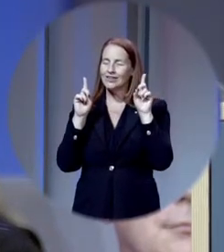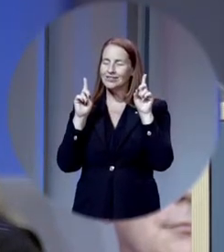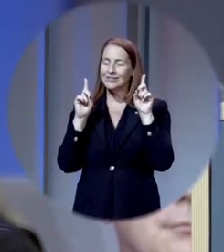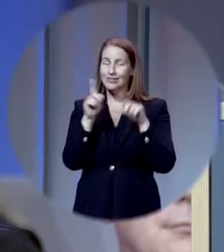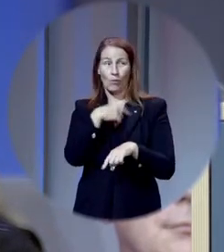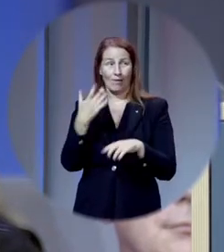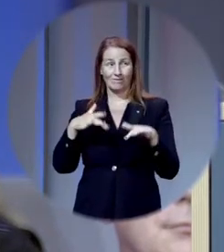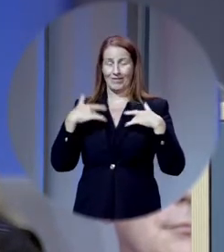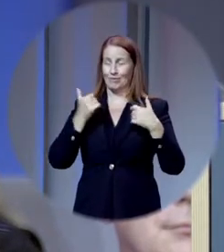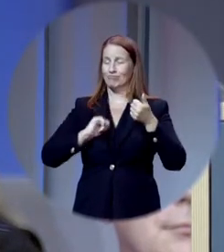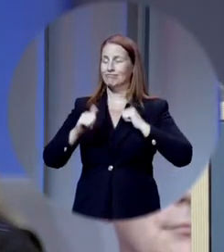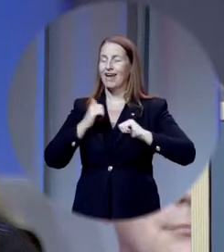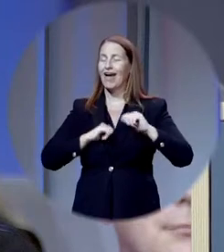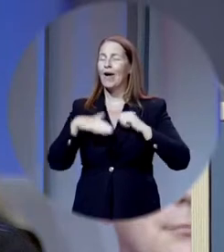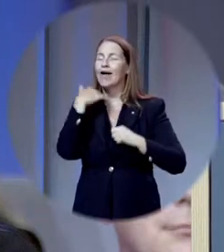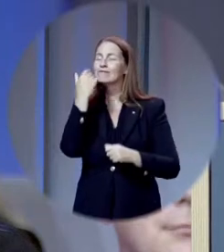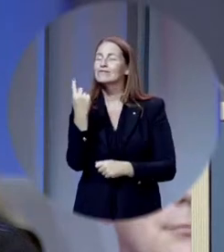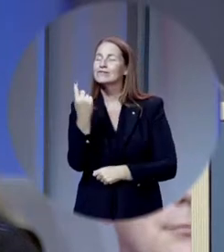every one of you.